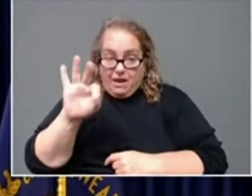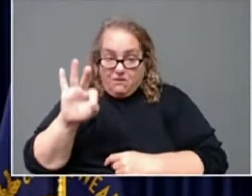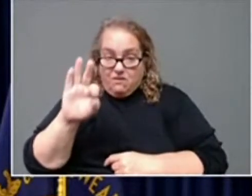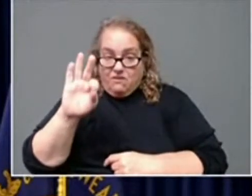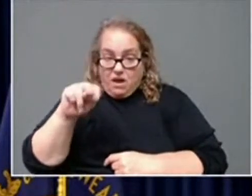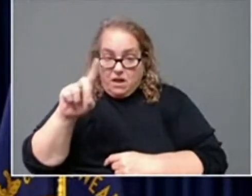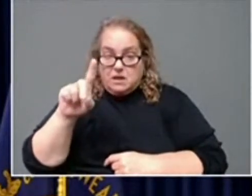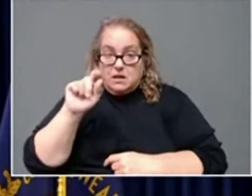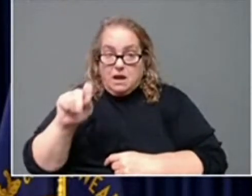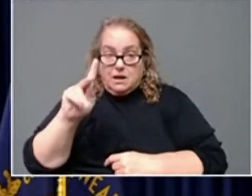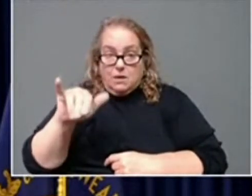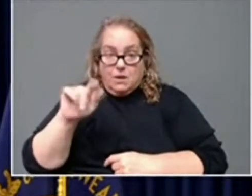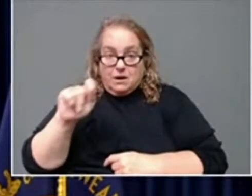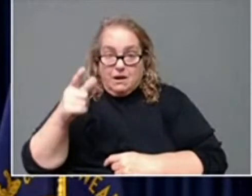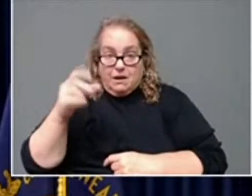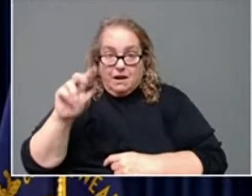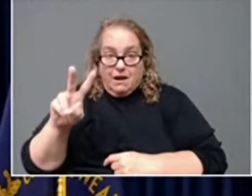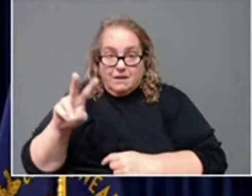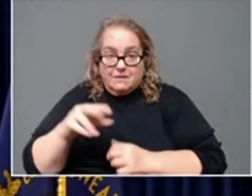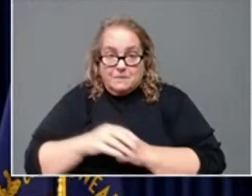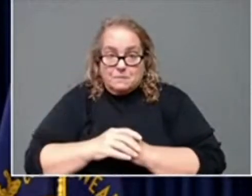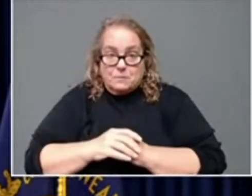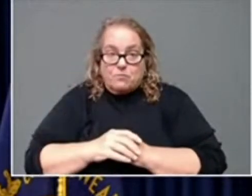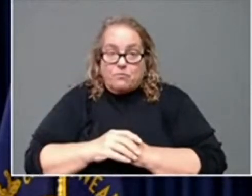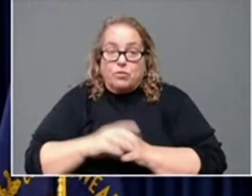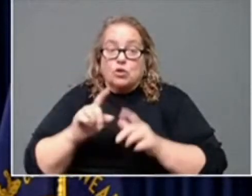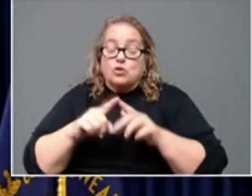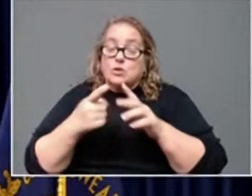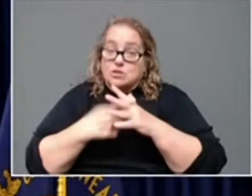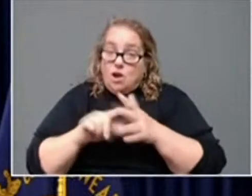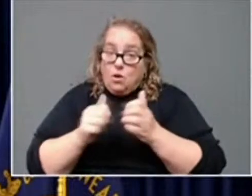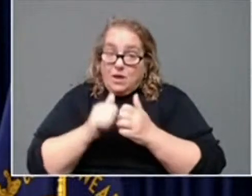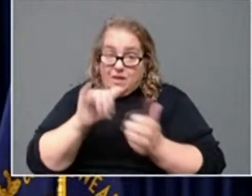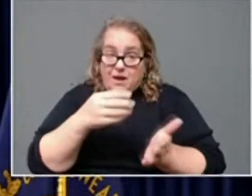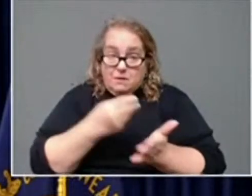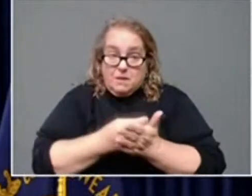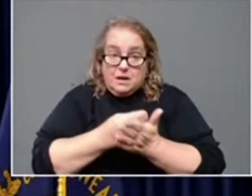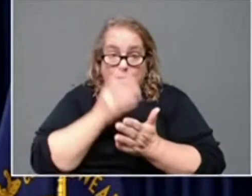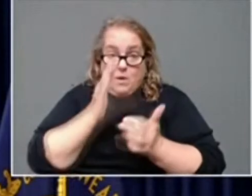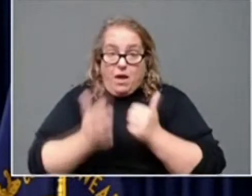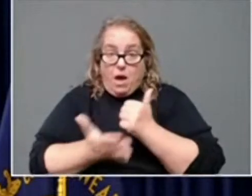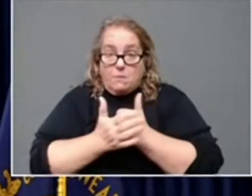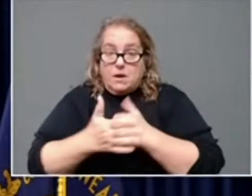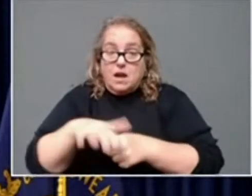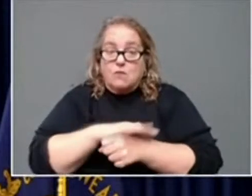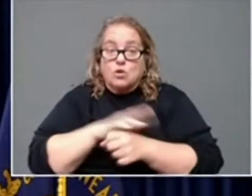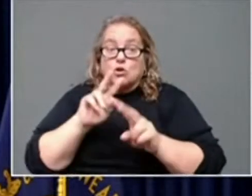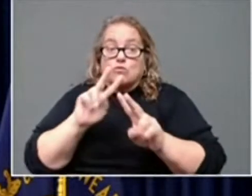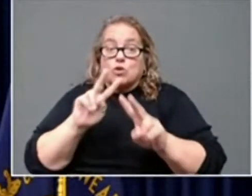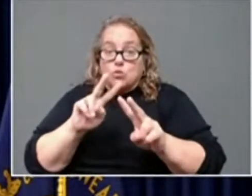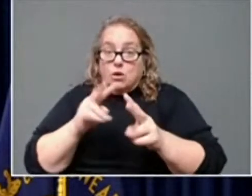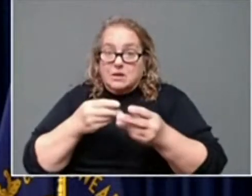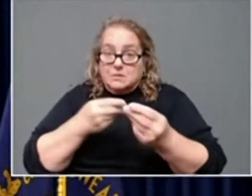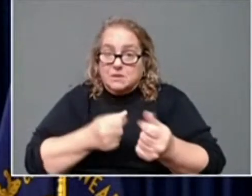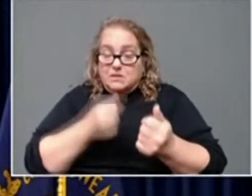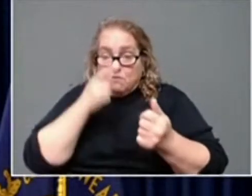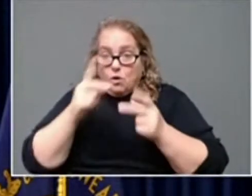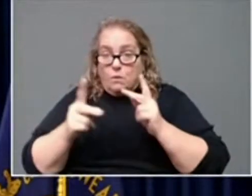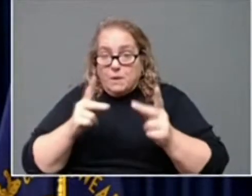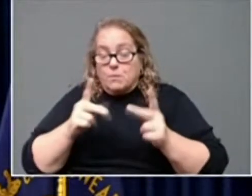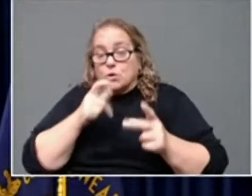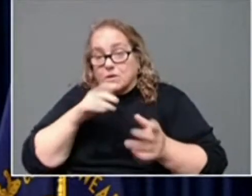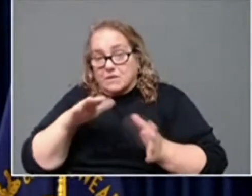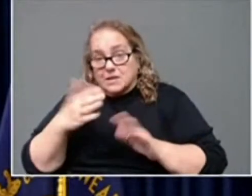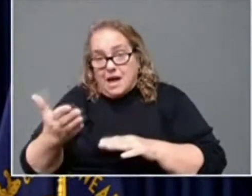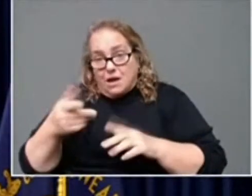teamwkyrelieffund.ky.gov. Get me. To start with, this fund is going to help cover funeral expenses for those we tragically lost in the storm. We